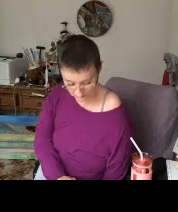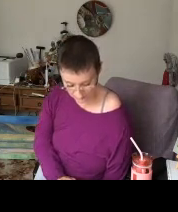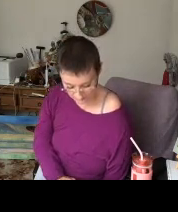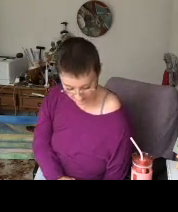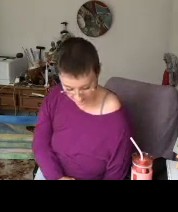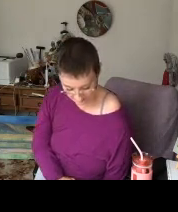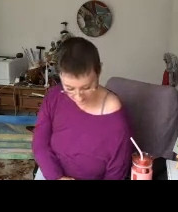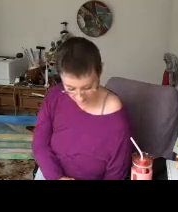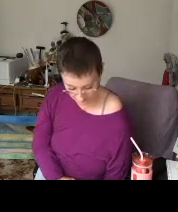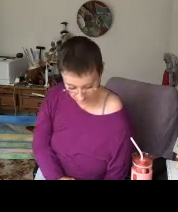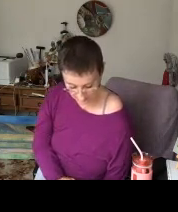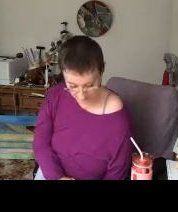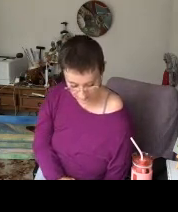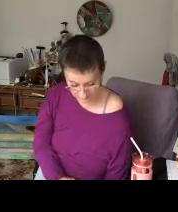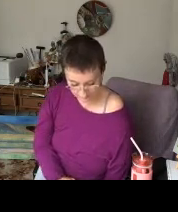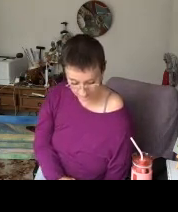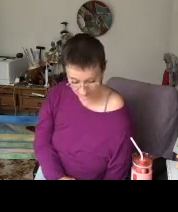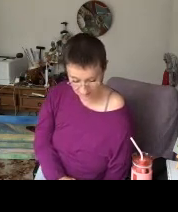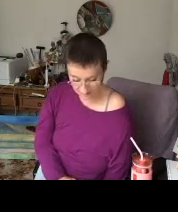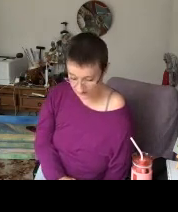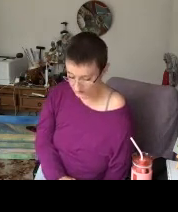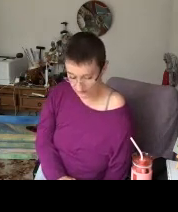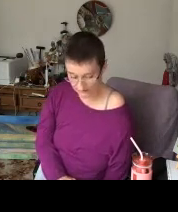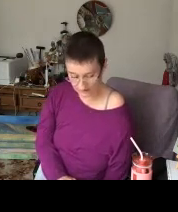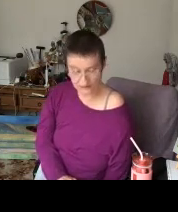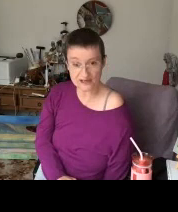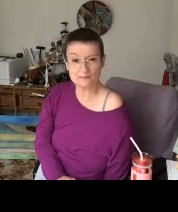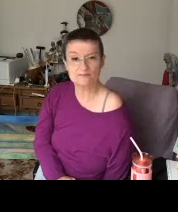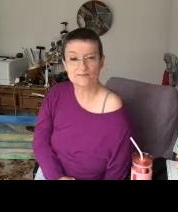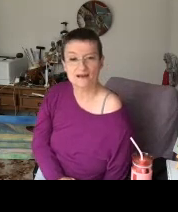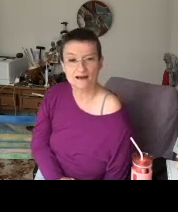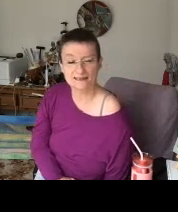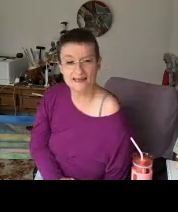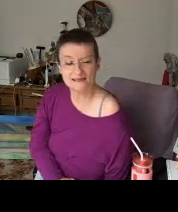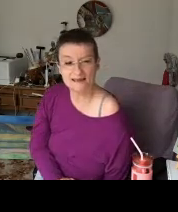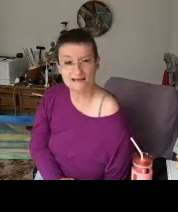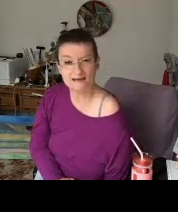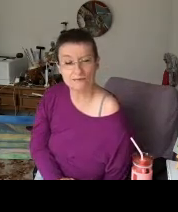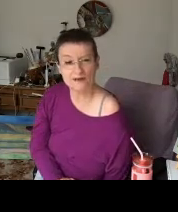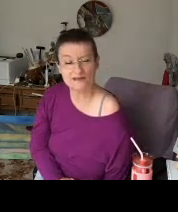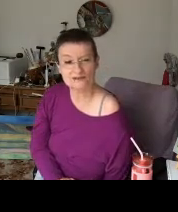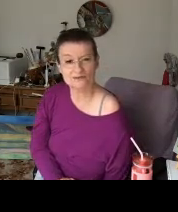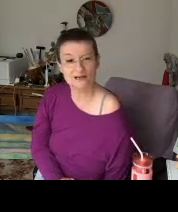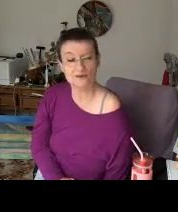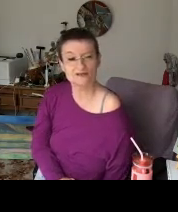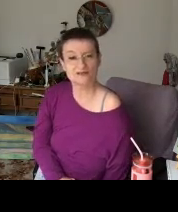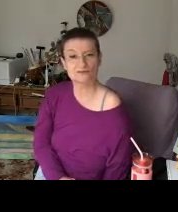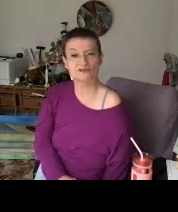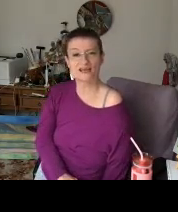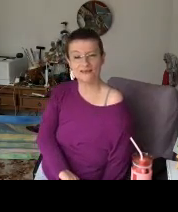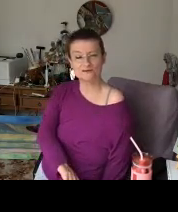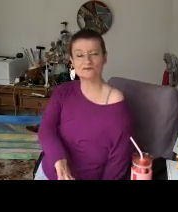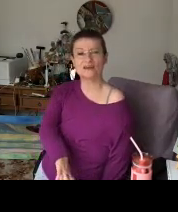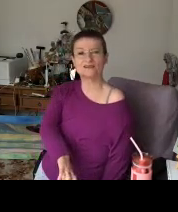disabled artists practiced. And then in 2010, again, I went